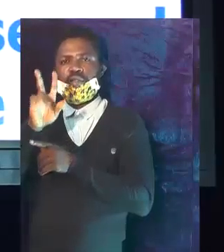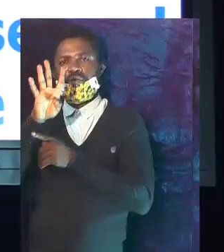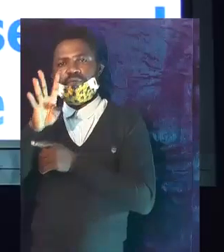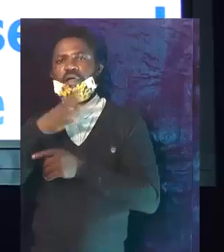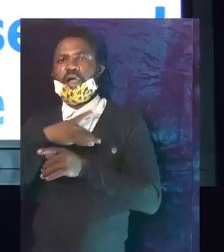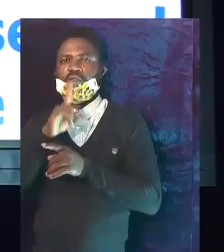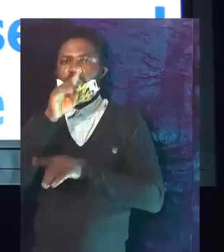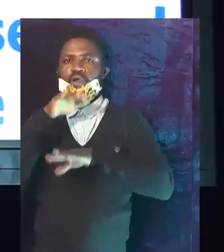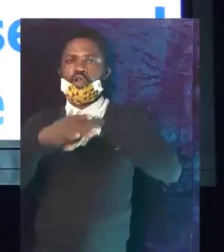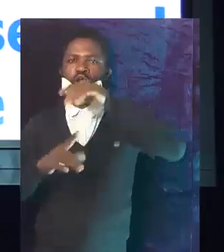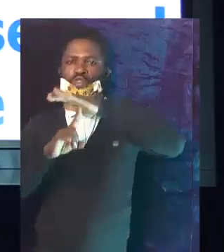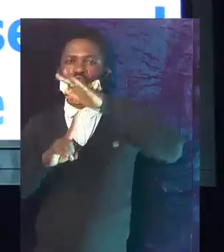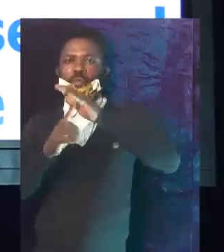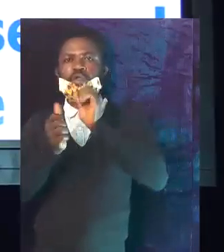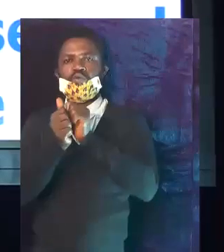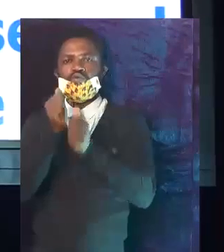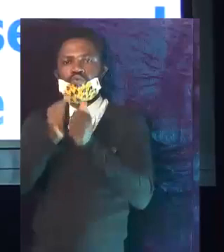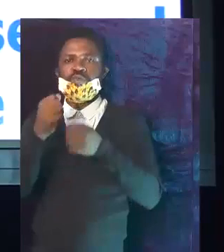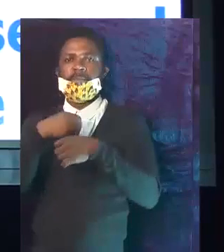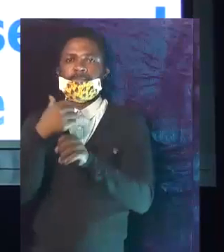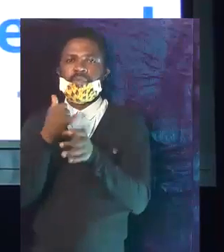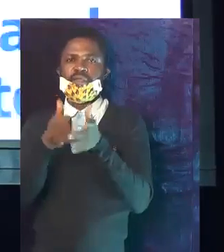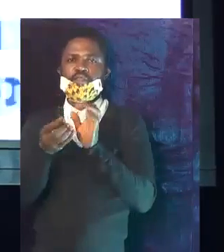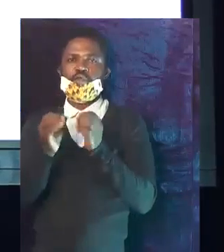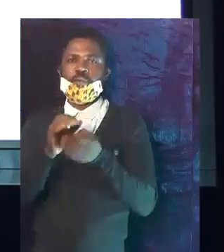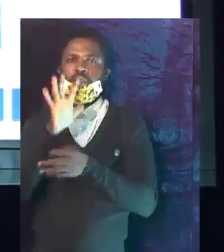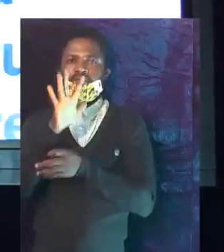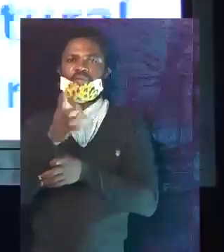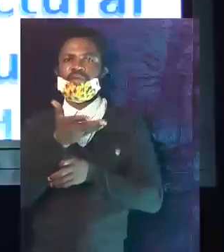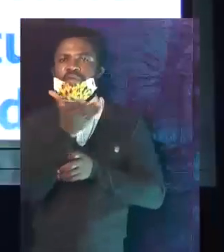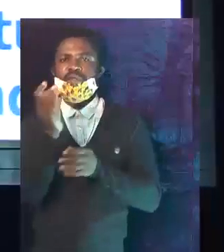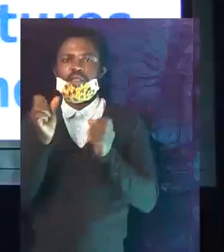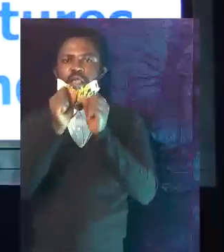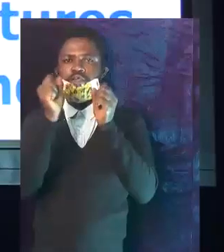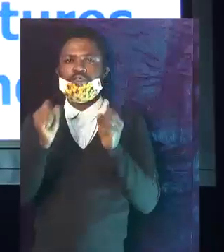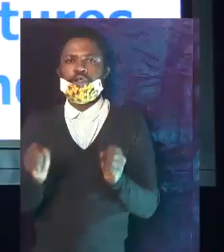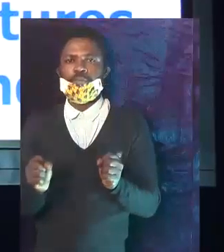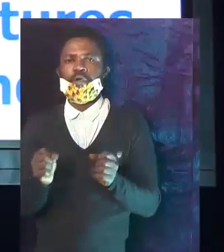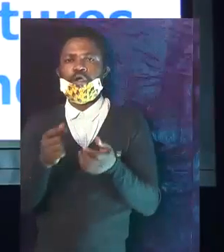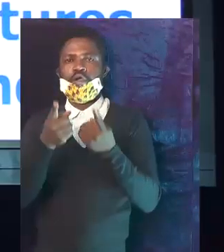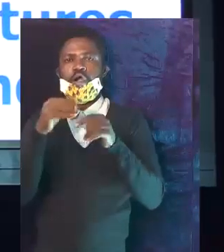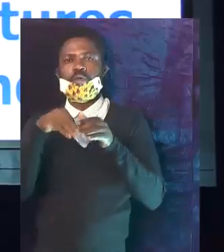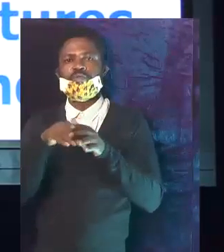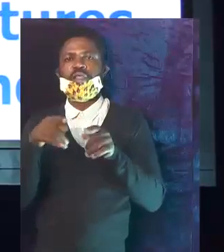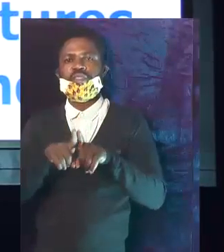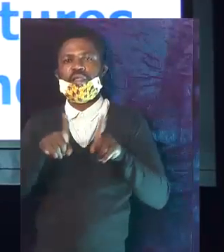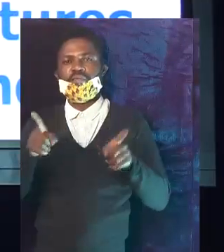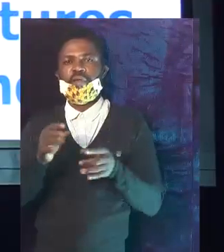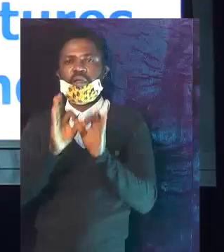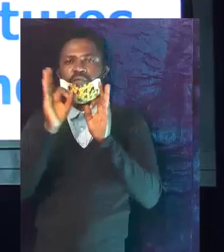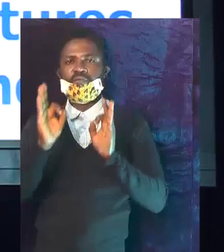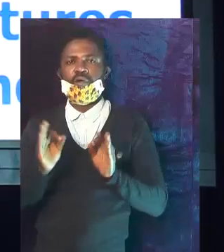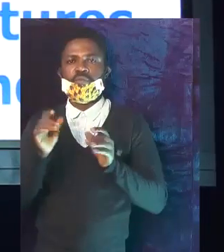have 1 on top, which is 5. Now, this shape comes in different forms around